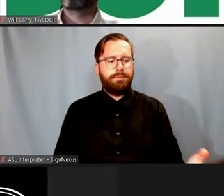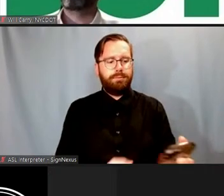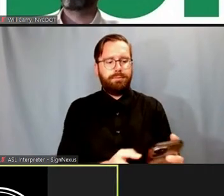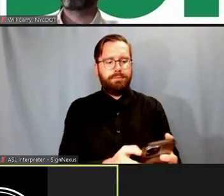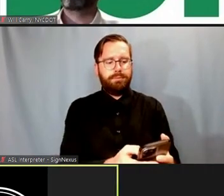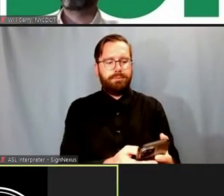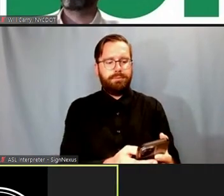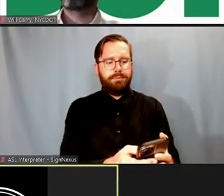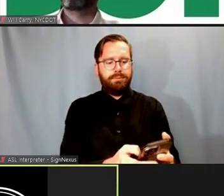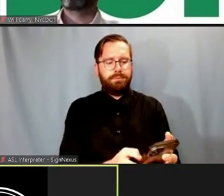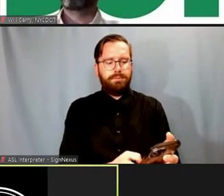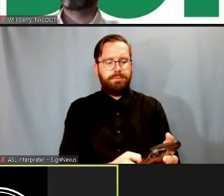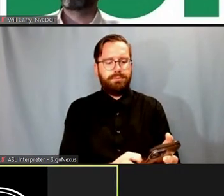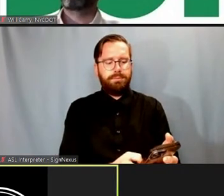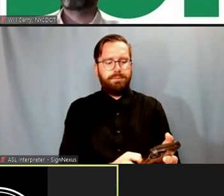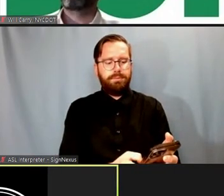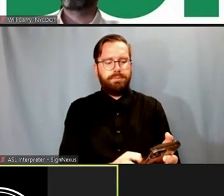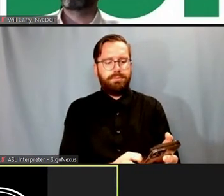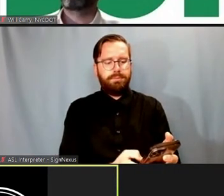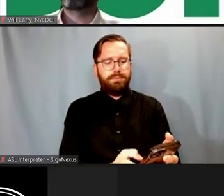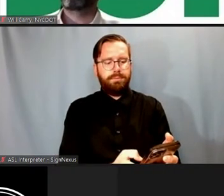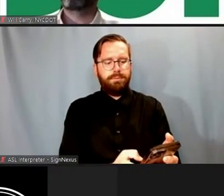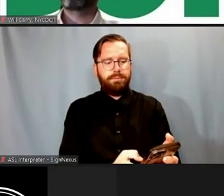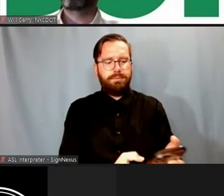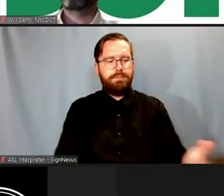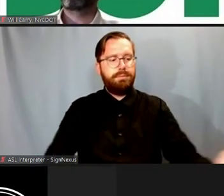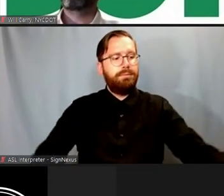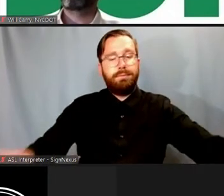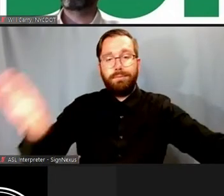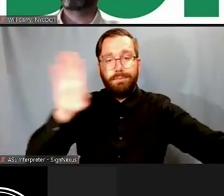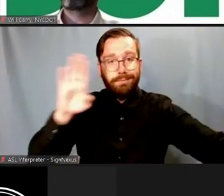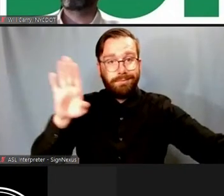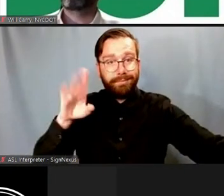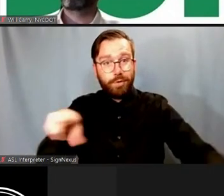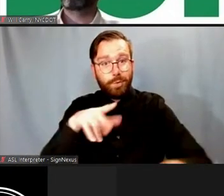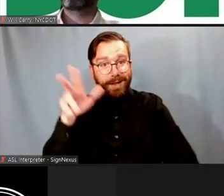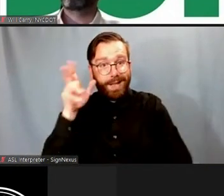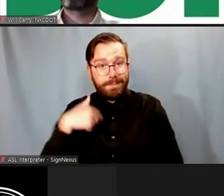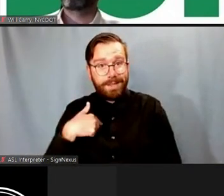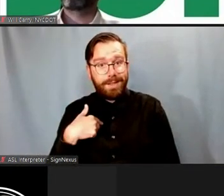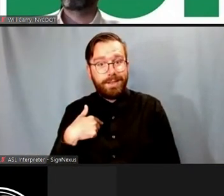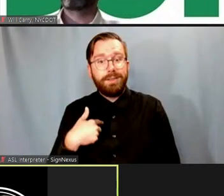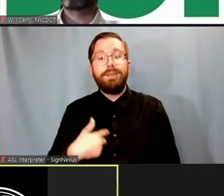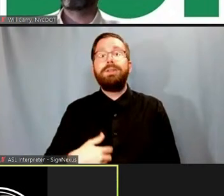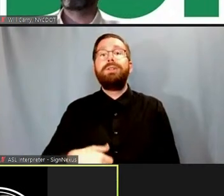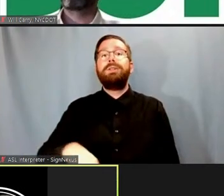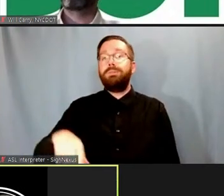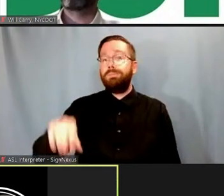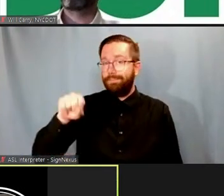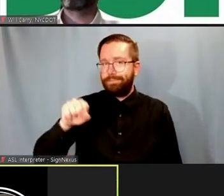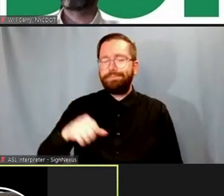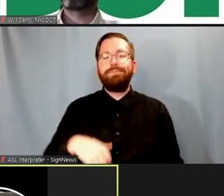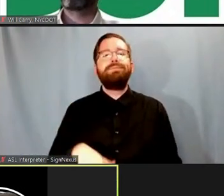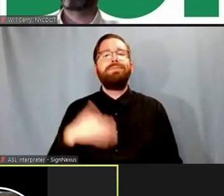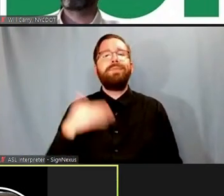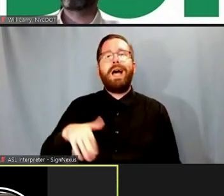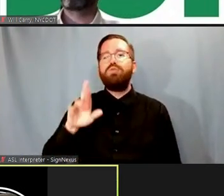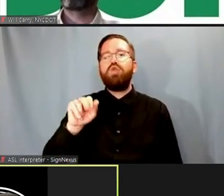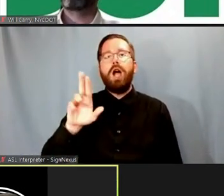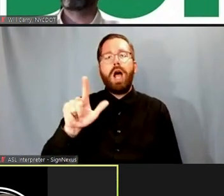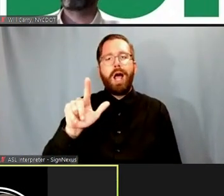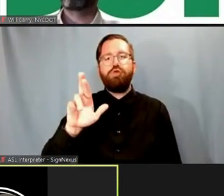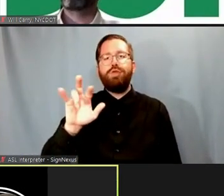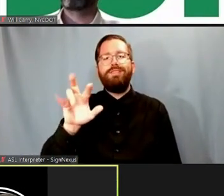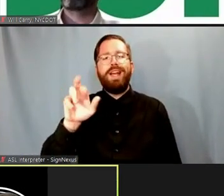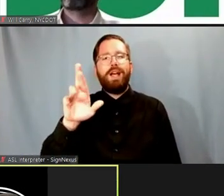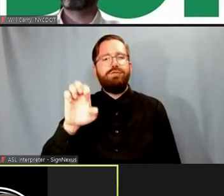good evening can you hear me yes we can uh good evening my name is ron rivera i'm a native new yorker